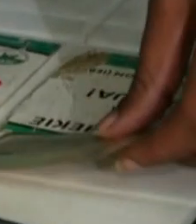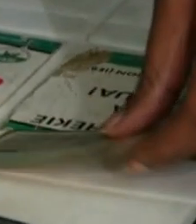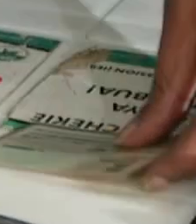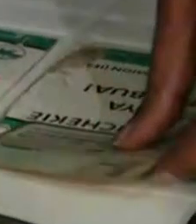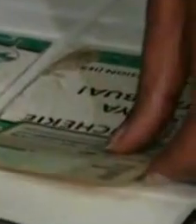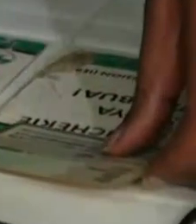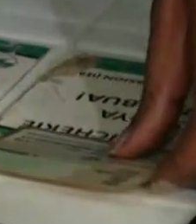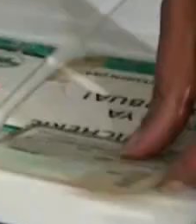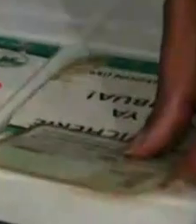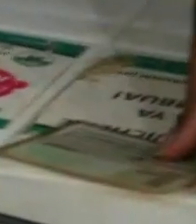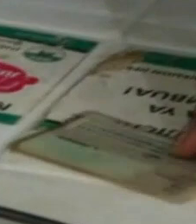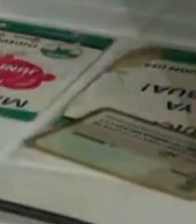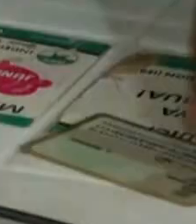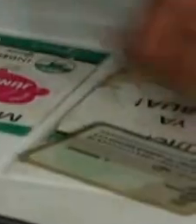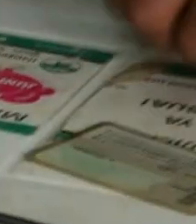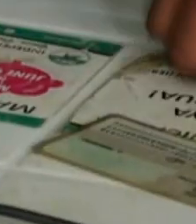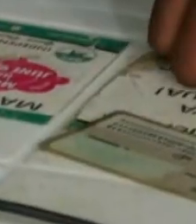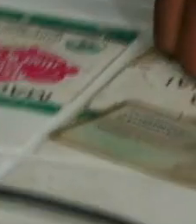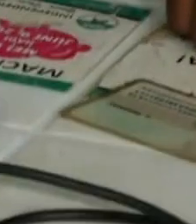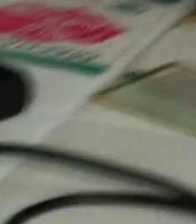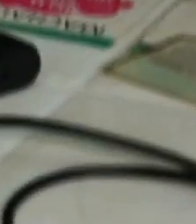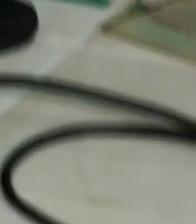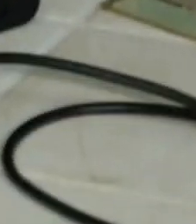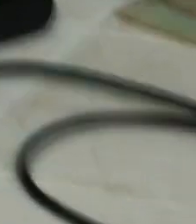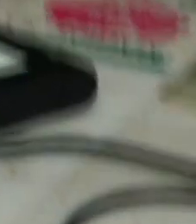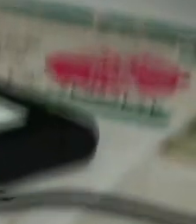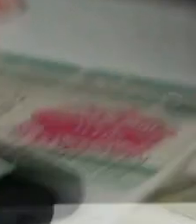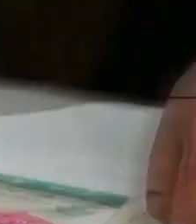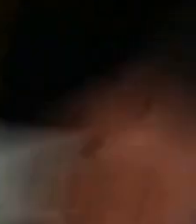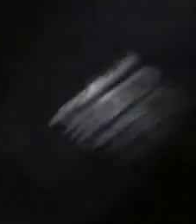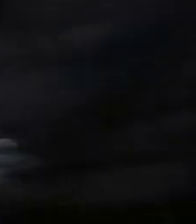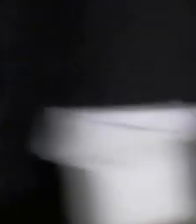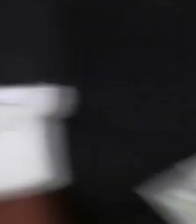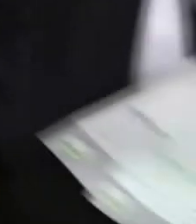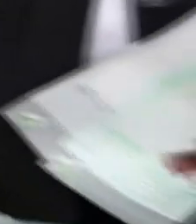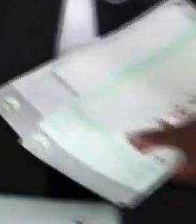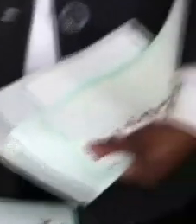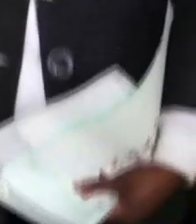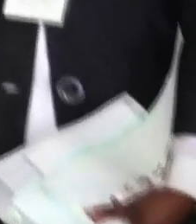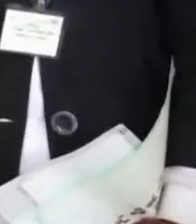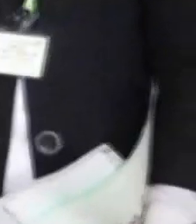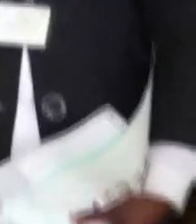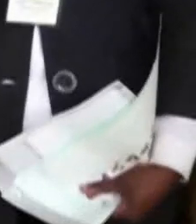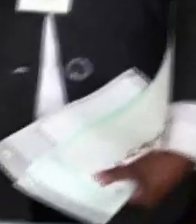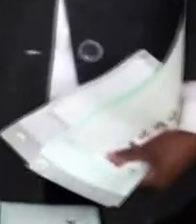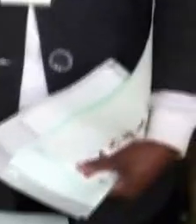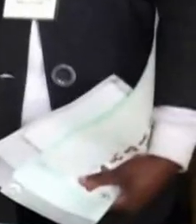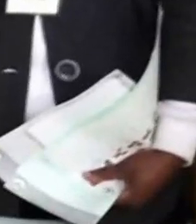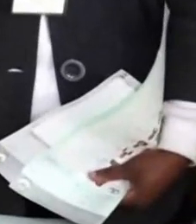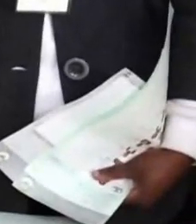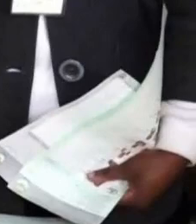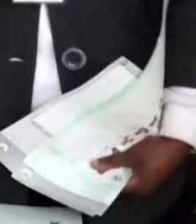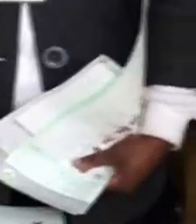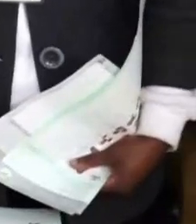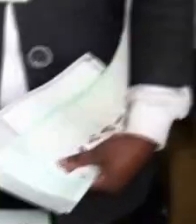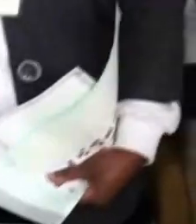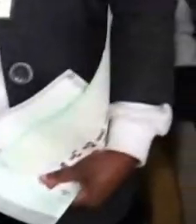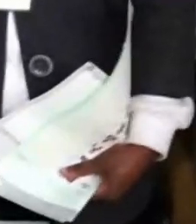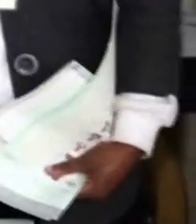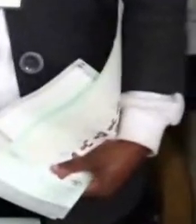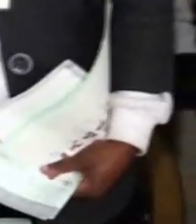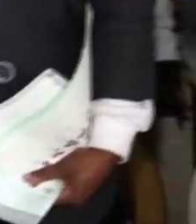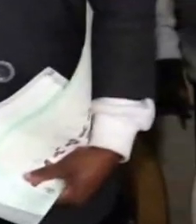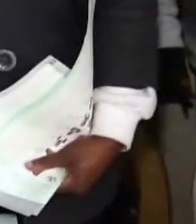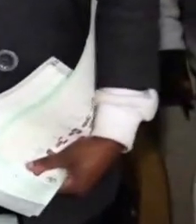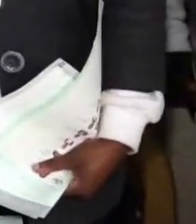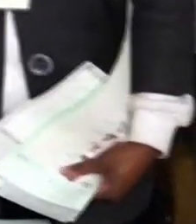station. What he's doing right now, if you are able to see, he's being identified, and from there he